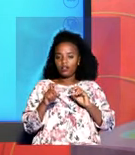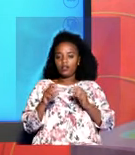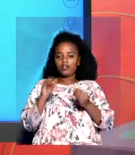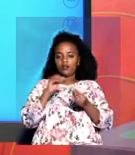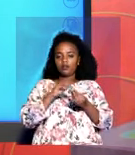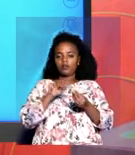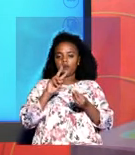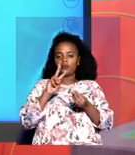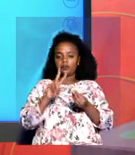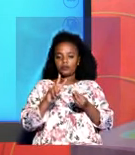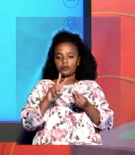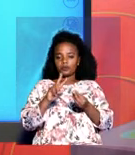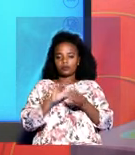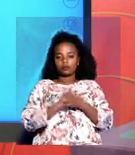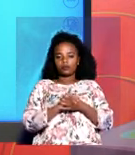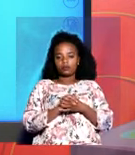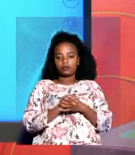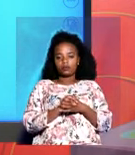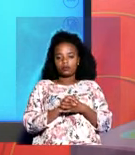x plus 2.